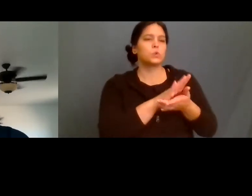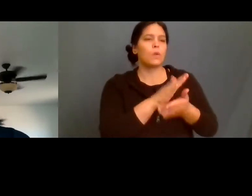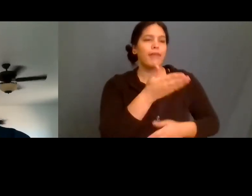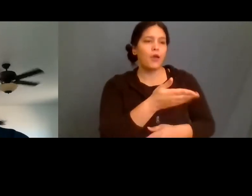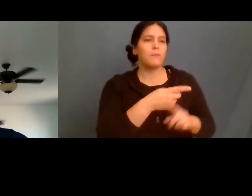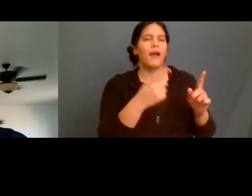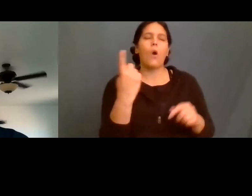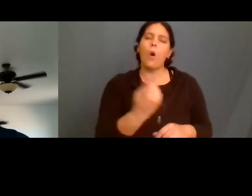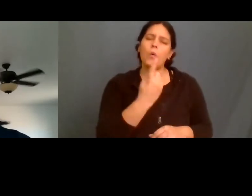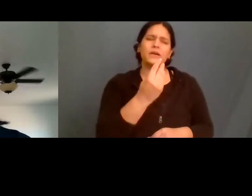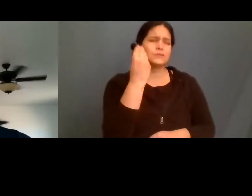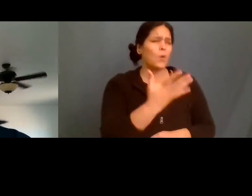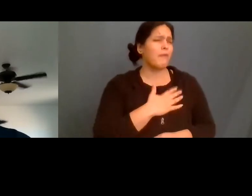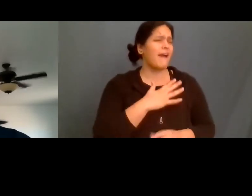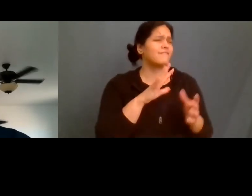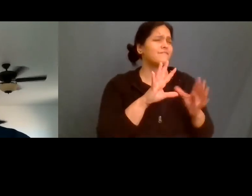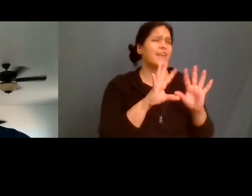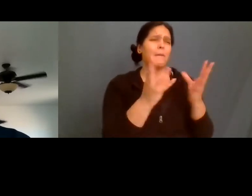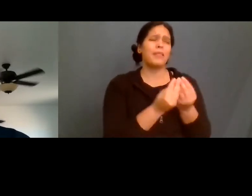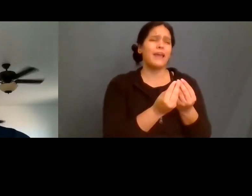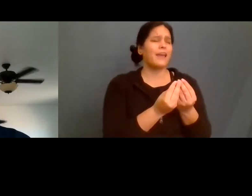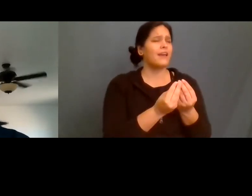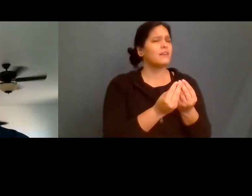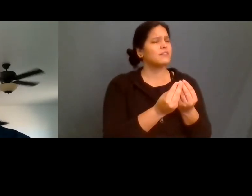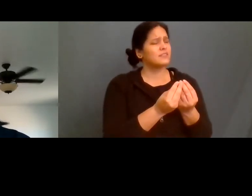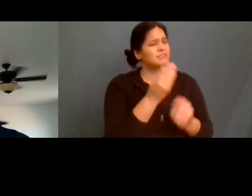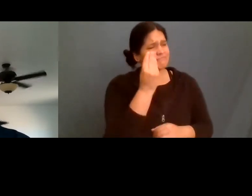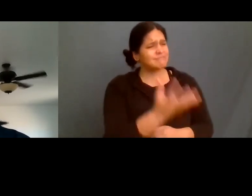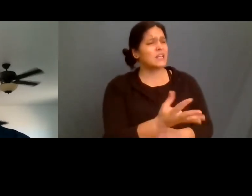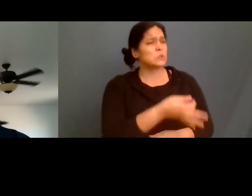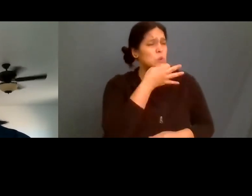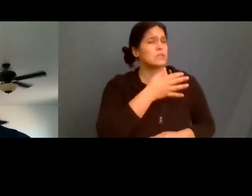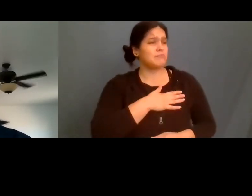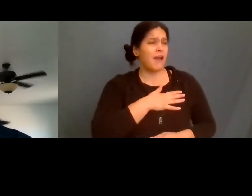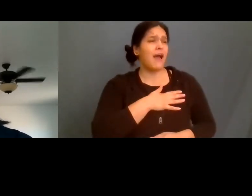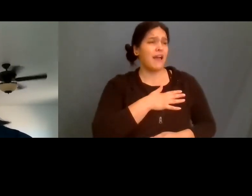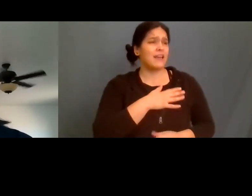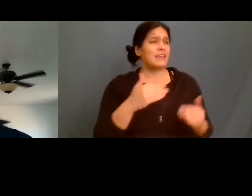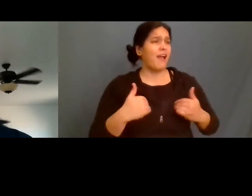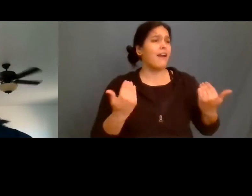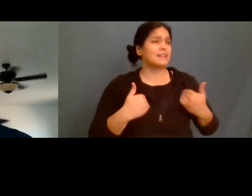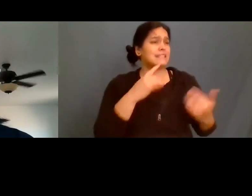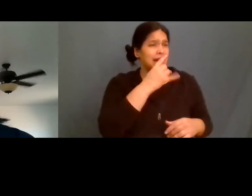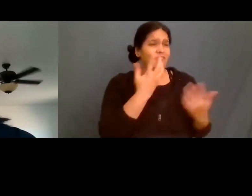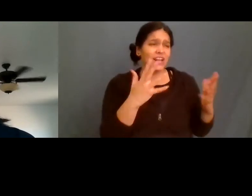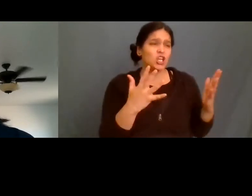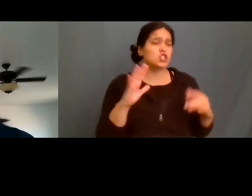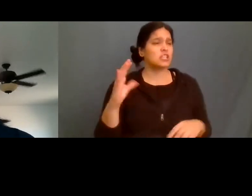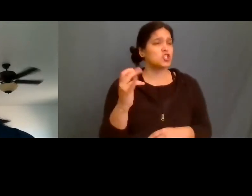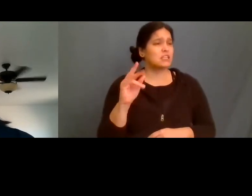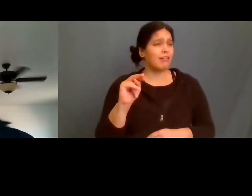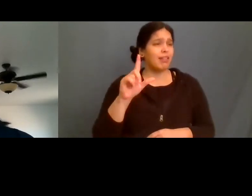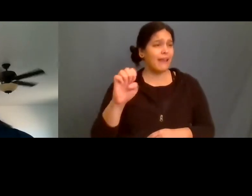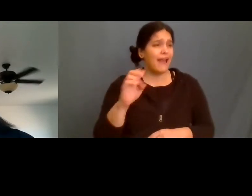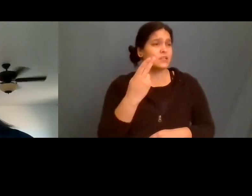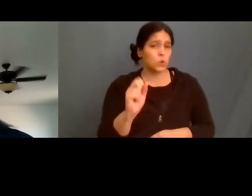told my family, as soon as my youngest kid is finished with Chinle High School, I'm moving home. I'm going to find